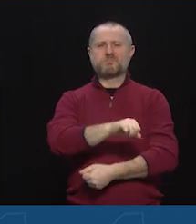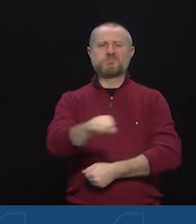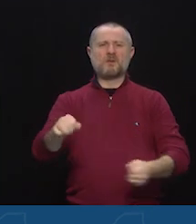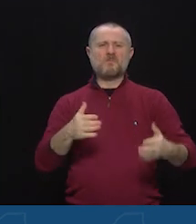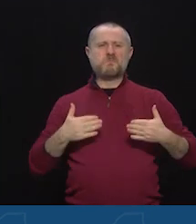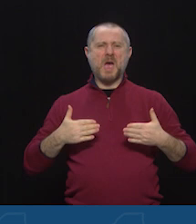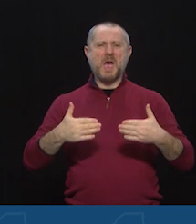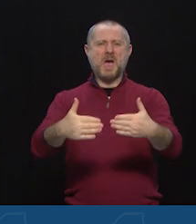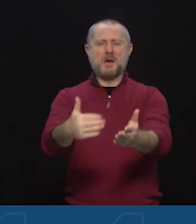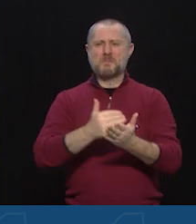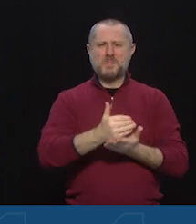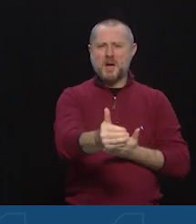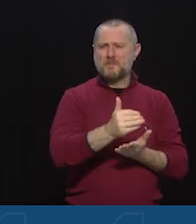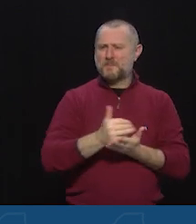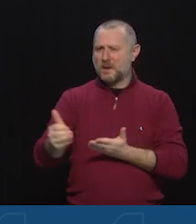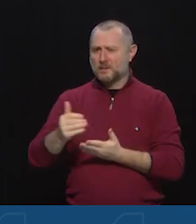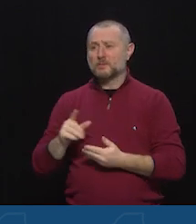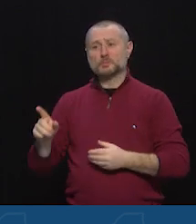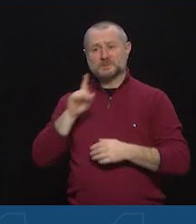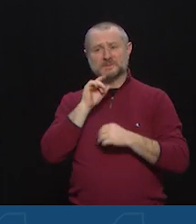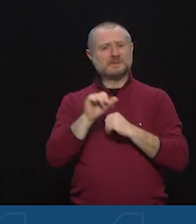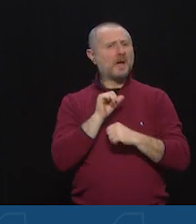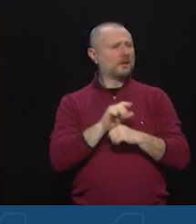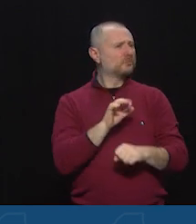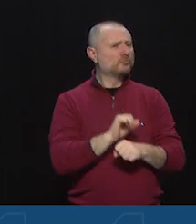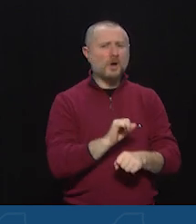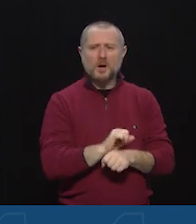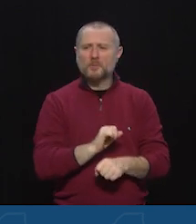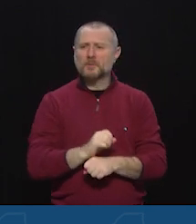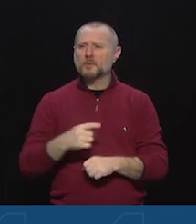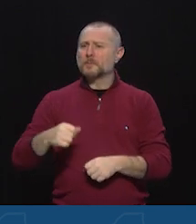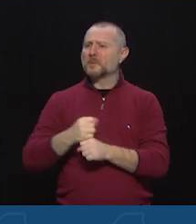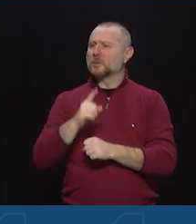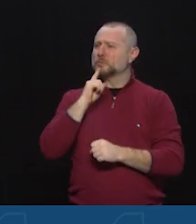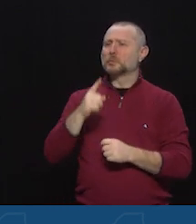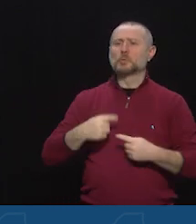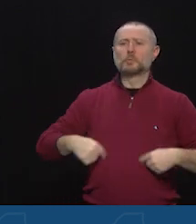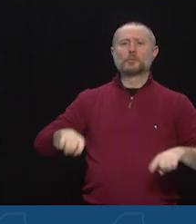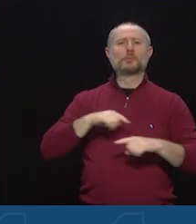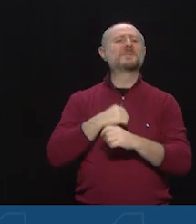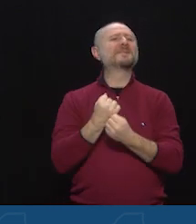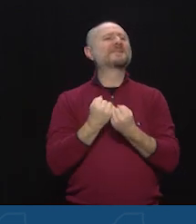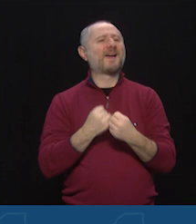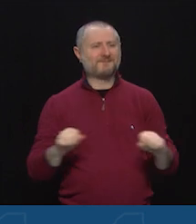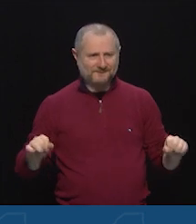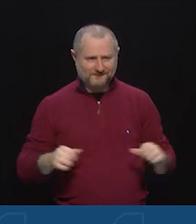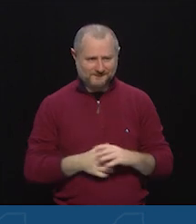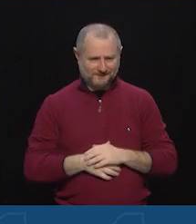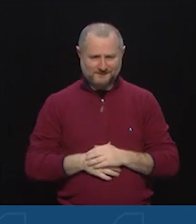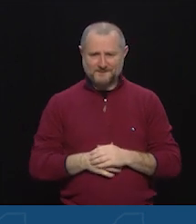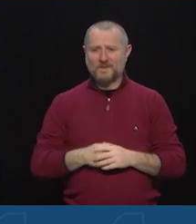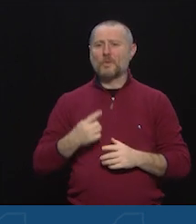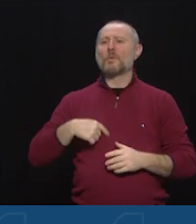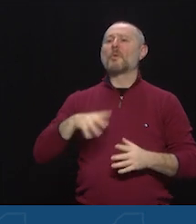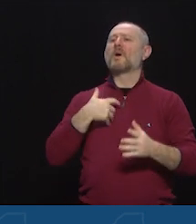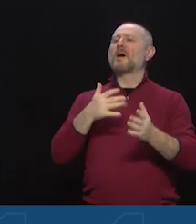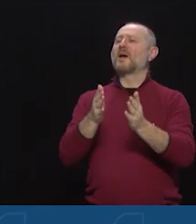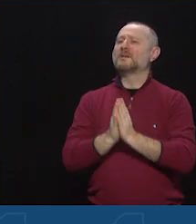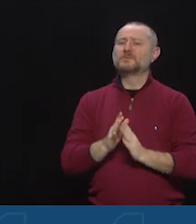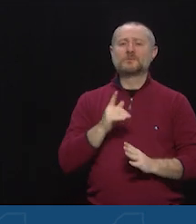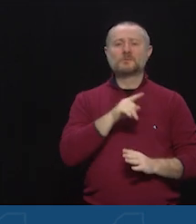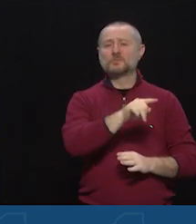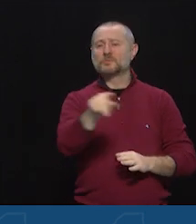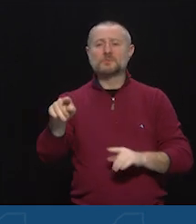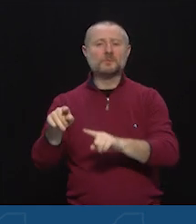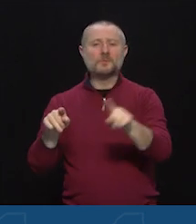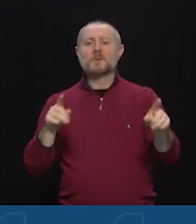harm's way to make sure that we can get home from our commutes, make sure we can get home to our families. And I'm going to ask everybody to do their part in helping keep our